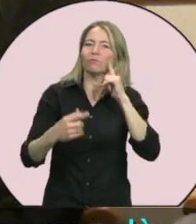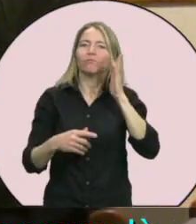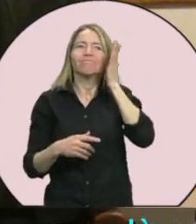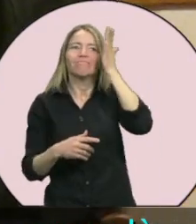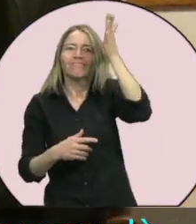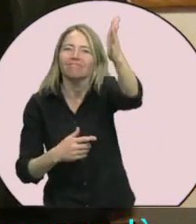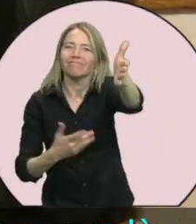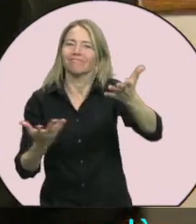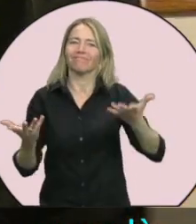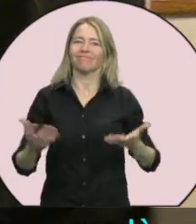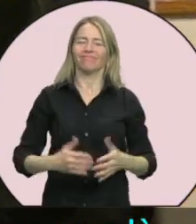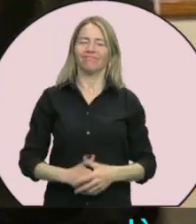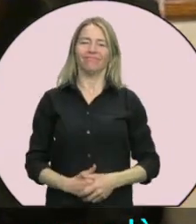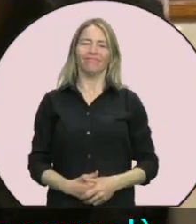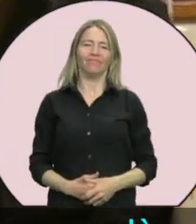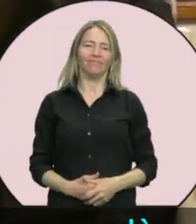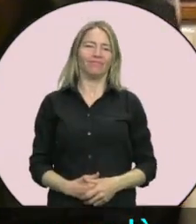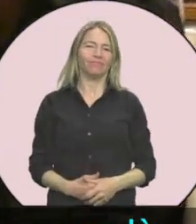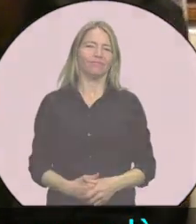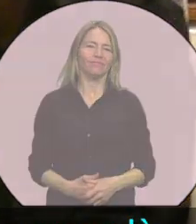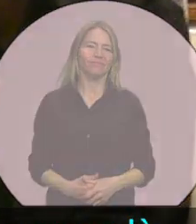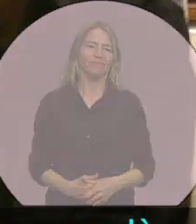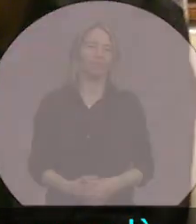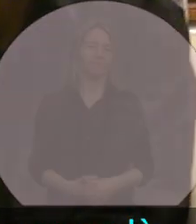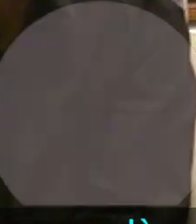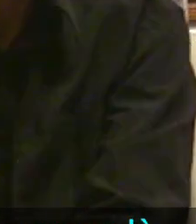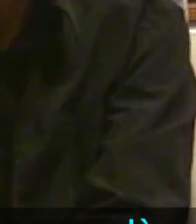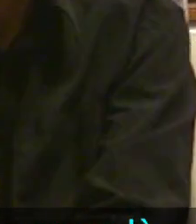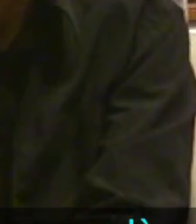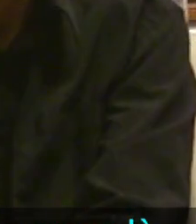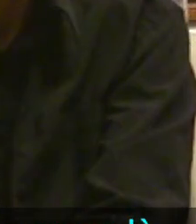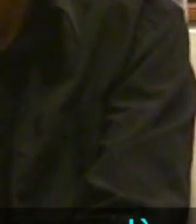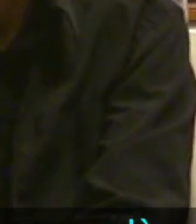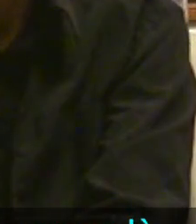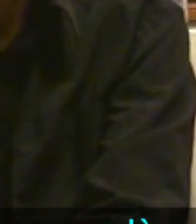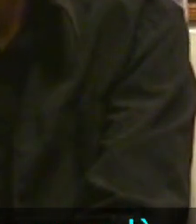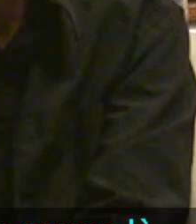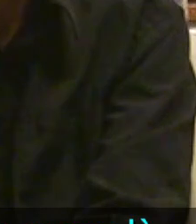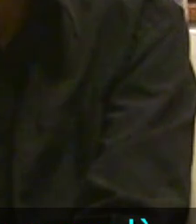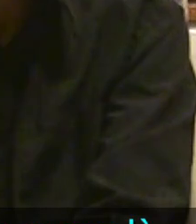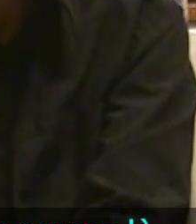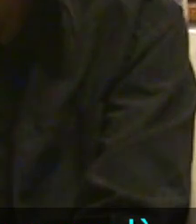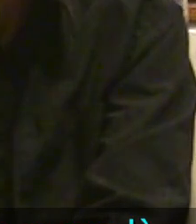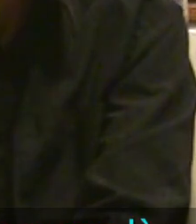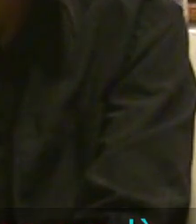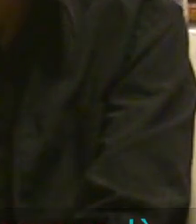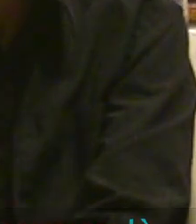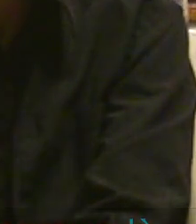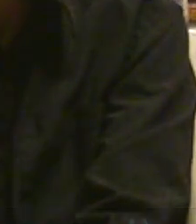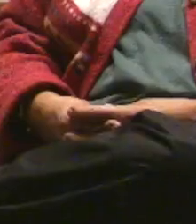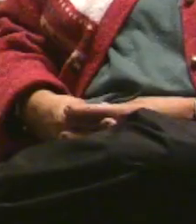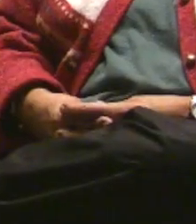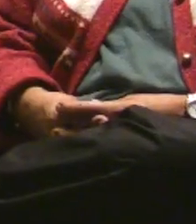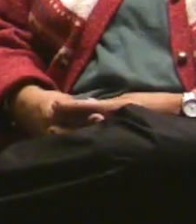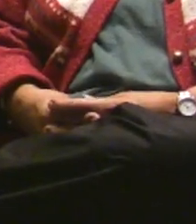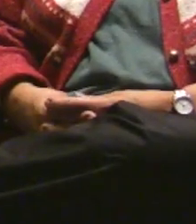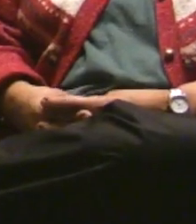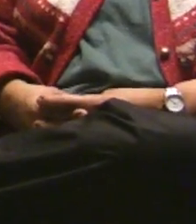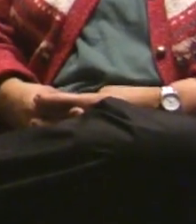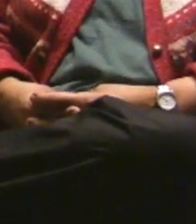you're here to maybe help out, maybe do something in the future. But she's extremely grateful.